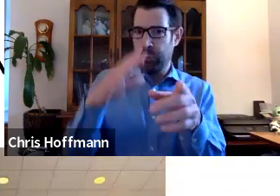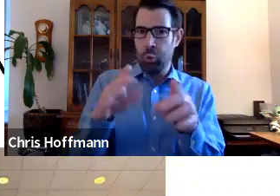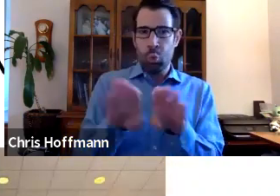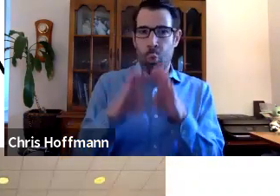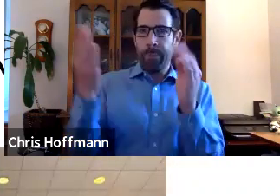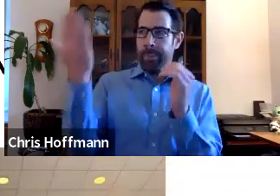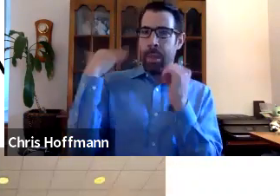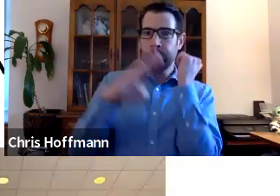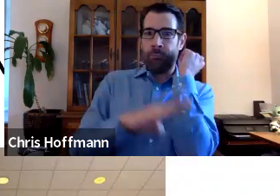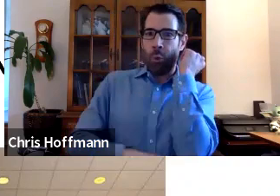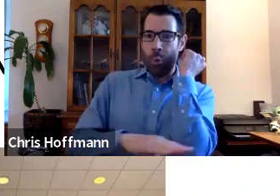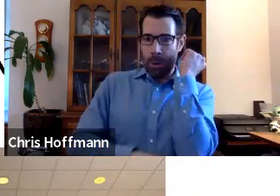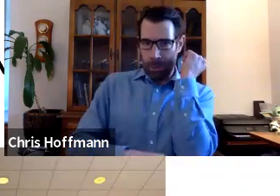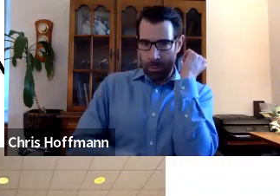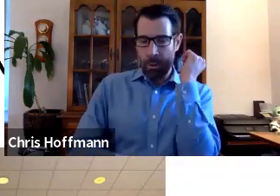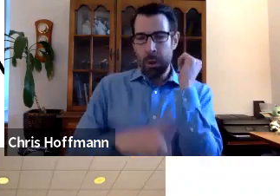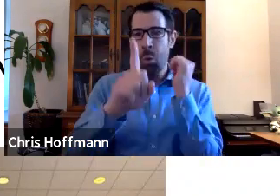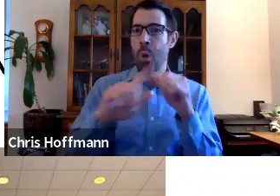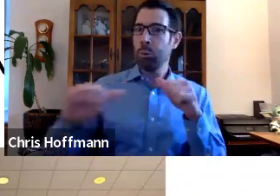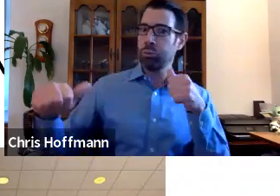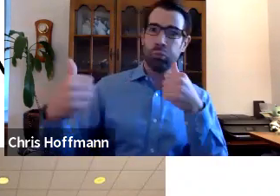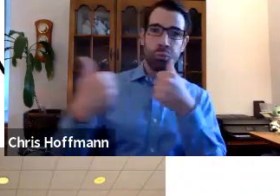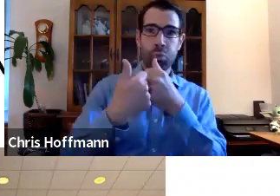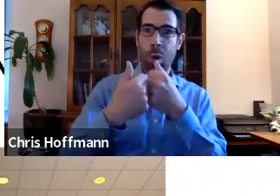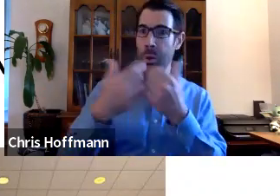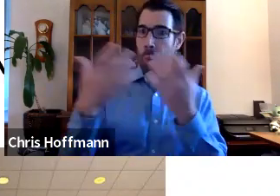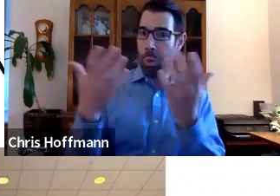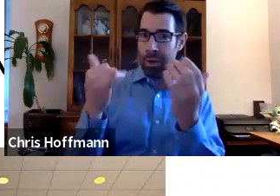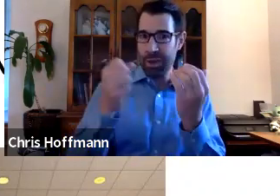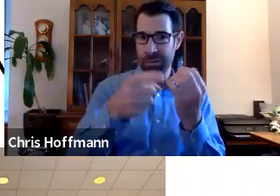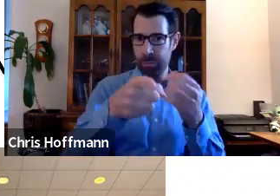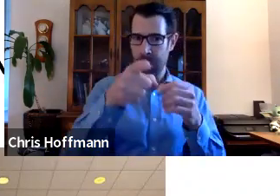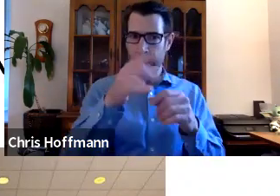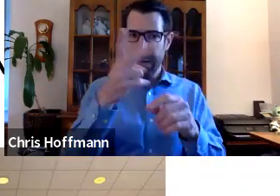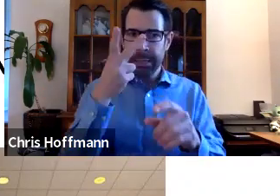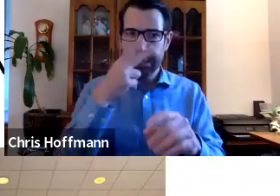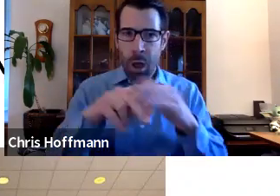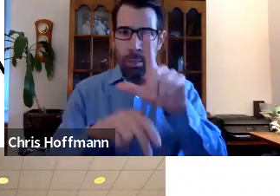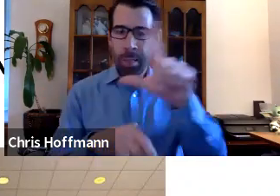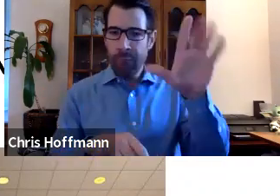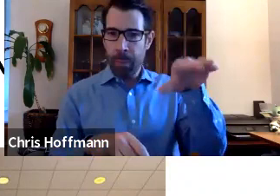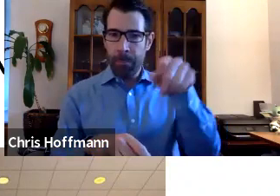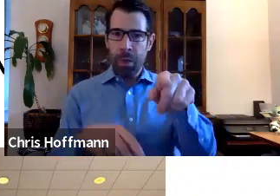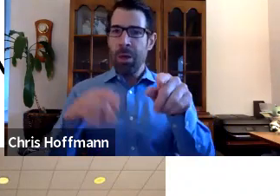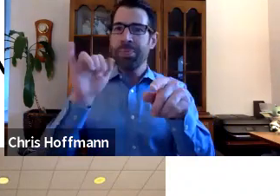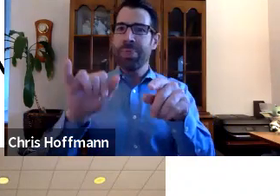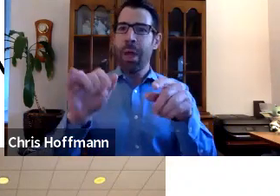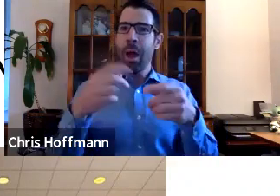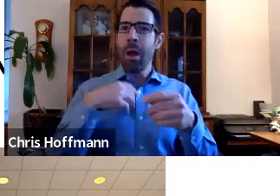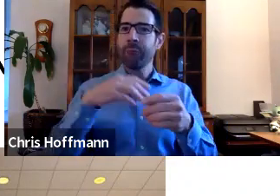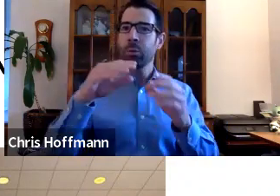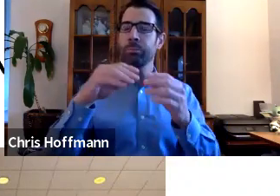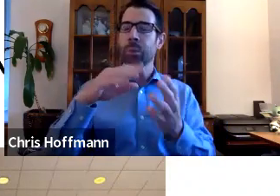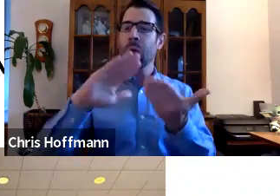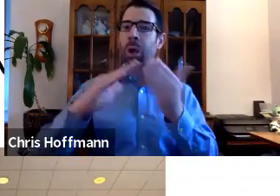This slide shows a project that we recently finished and unveiled last fall. If you